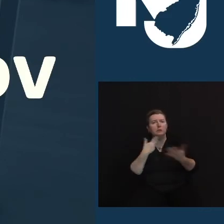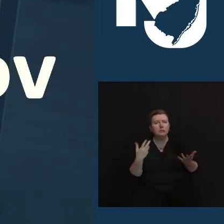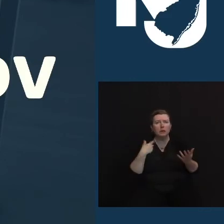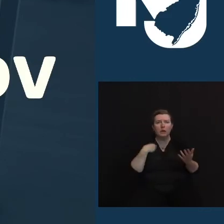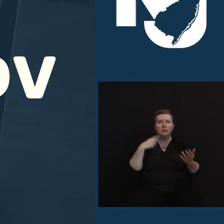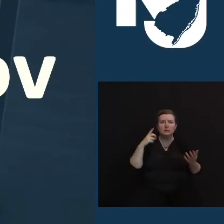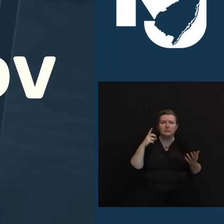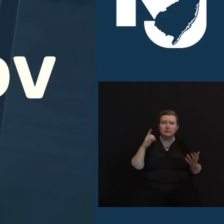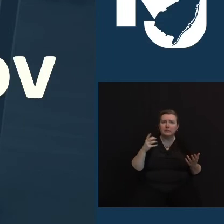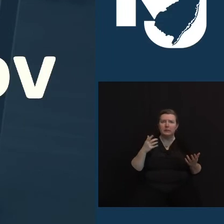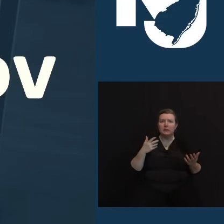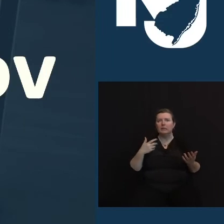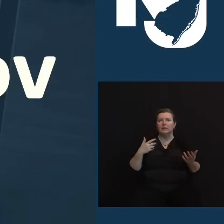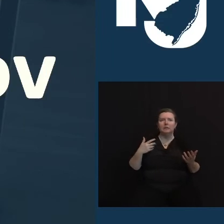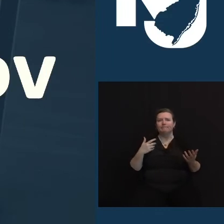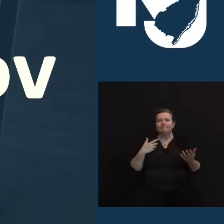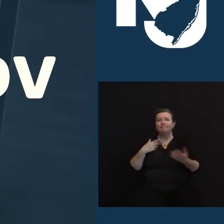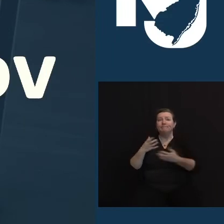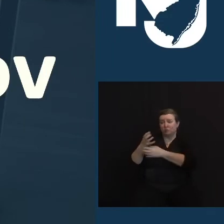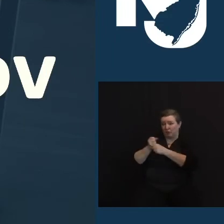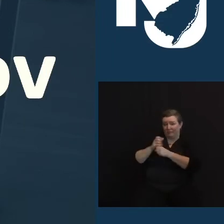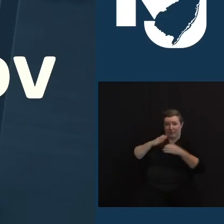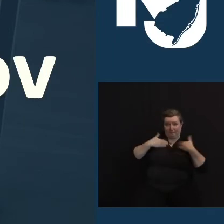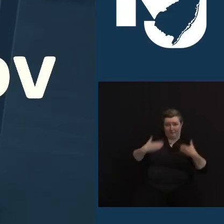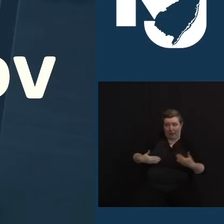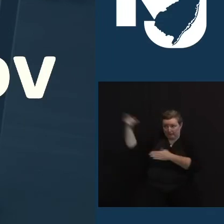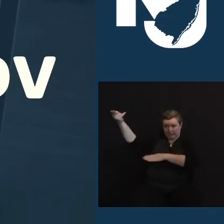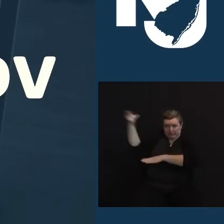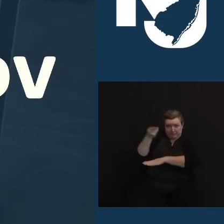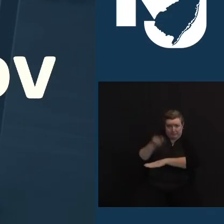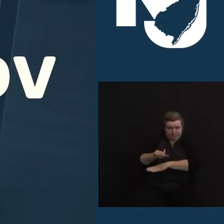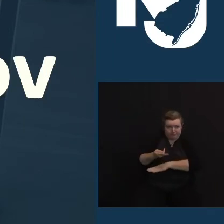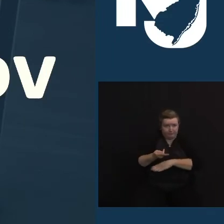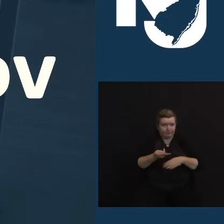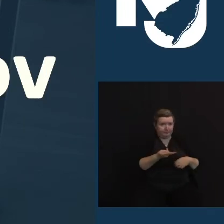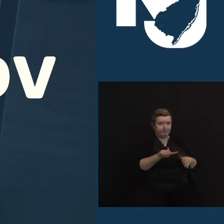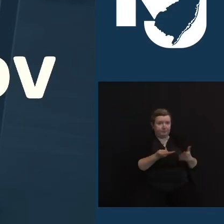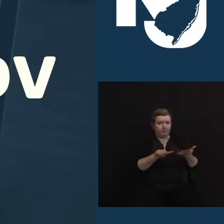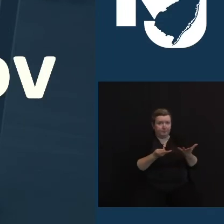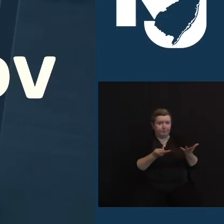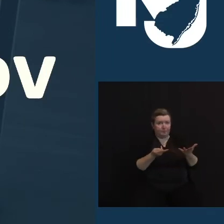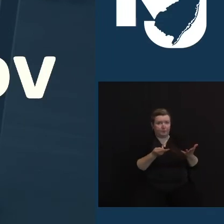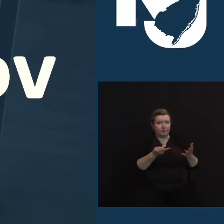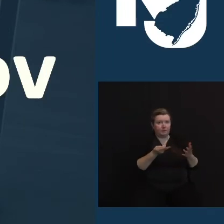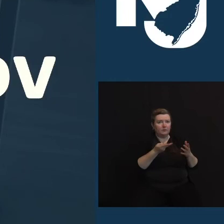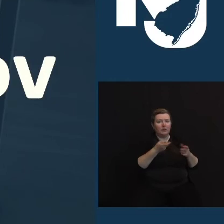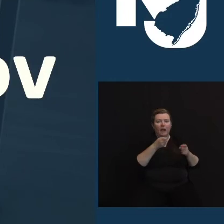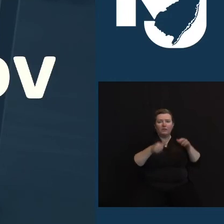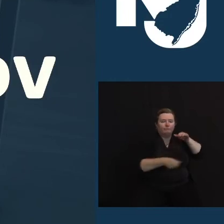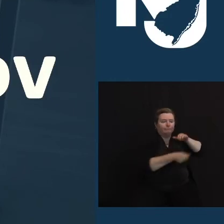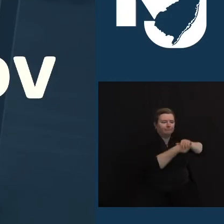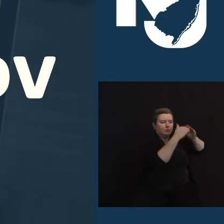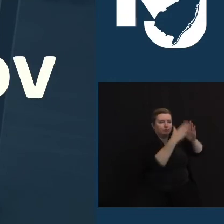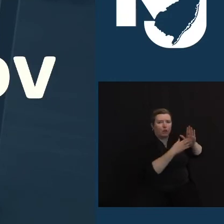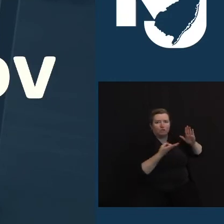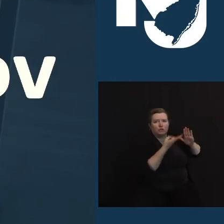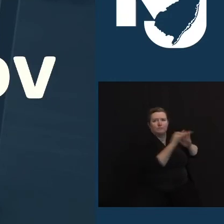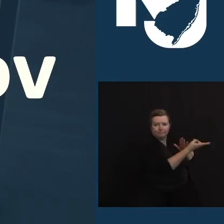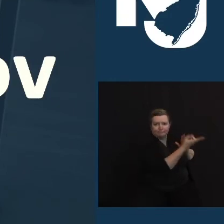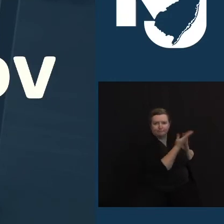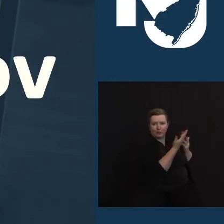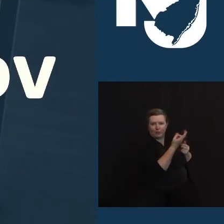were put to rest in a shelter that night, and who came to fly them home to Dover Air Force Base